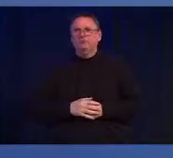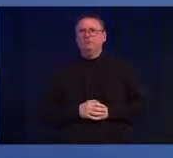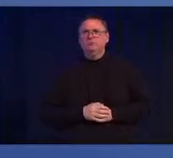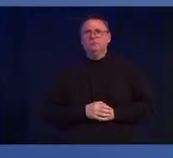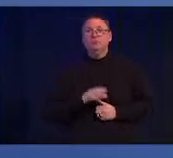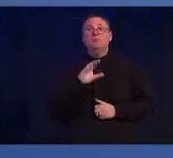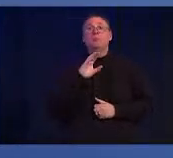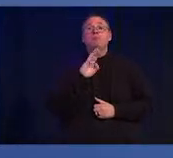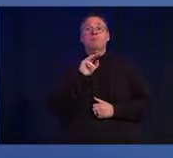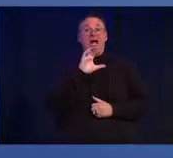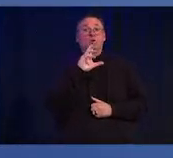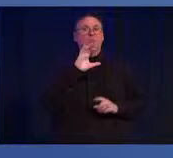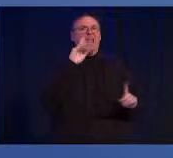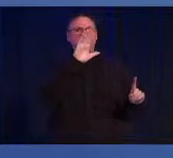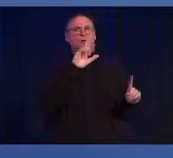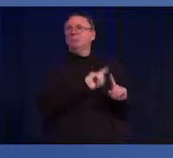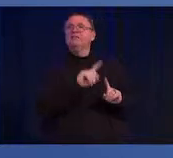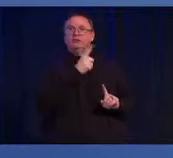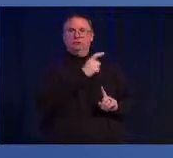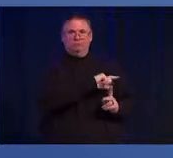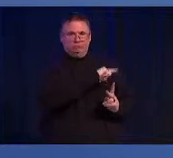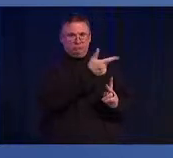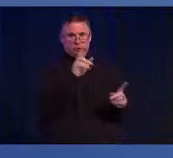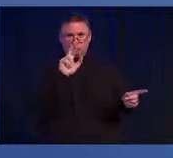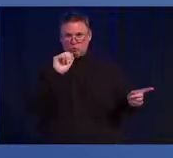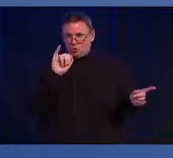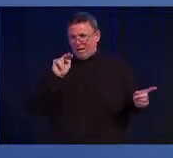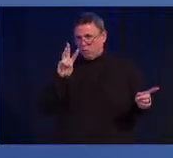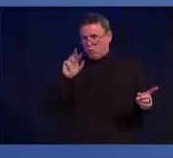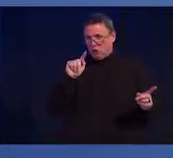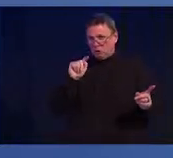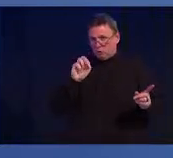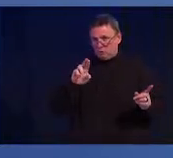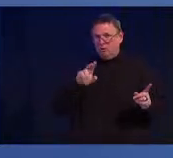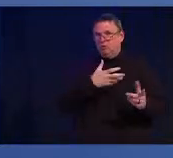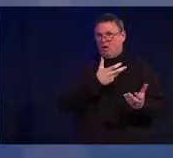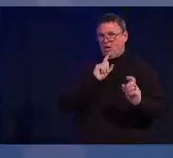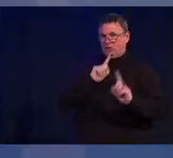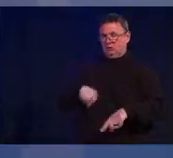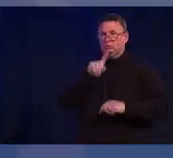I'd like to give Mr. Rainwater the opportunity to answer the question first. 60 seconds, sir.